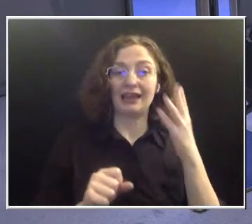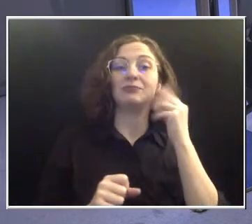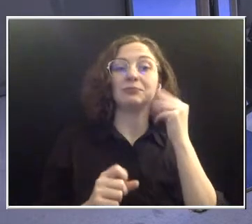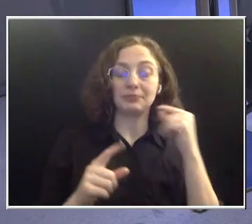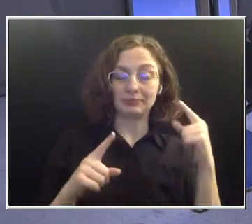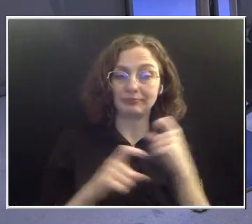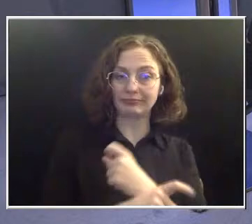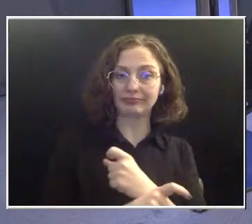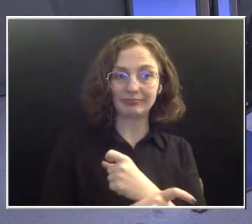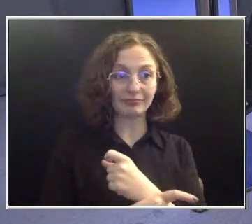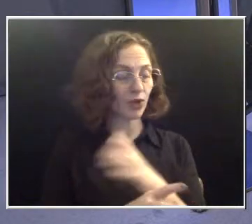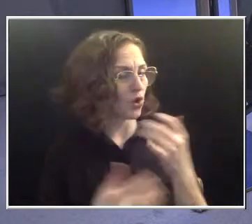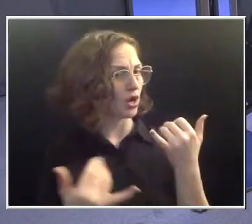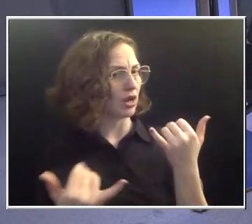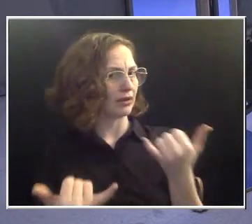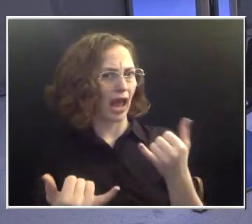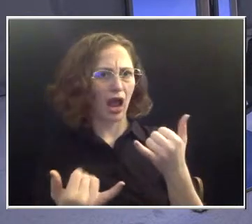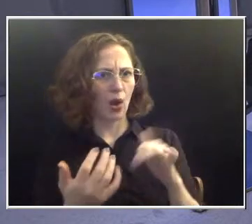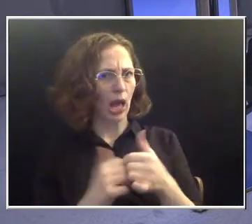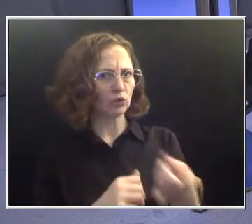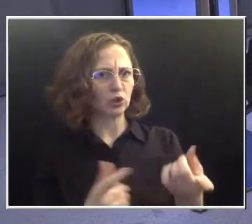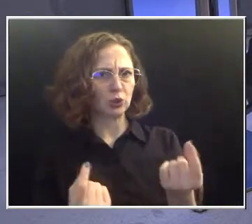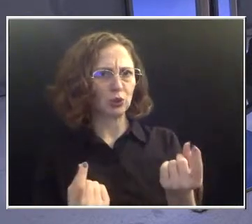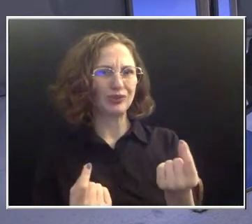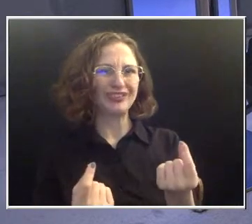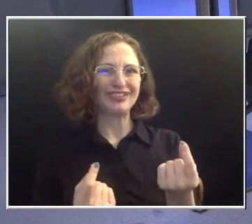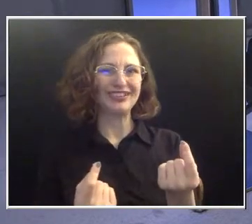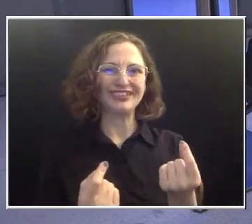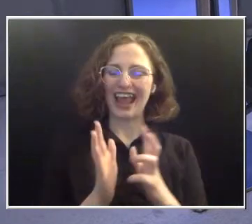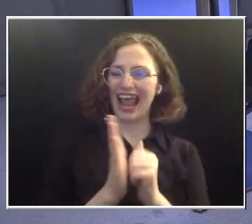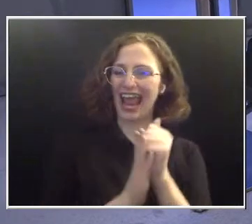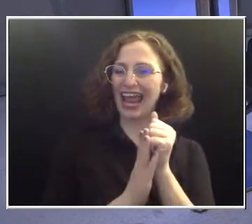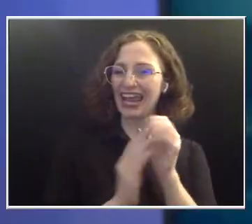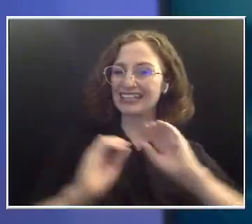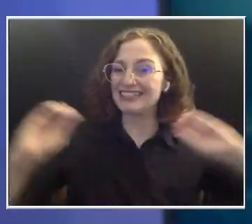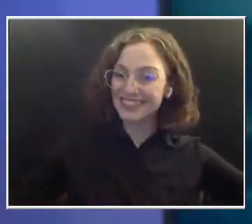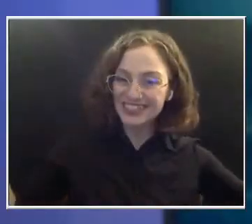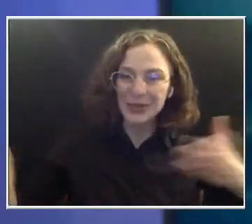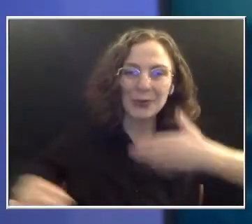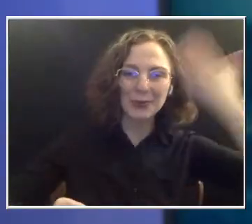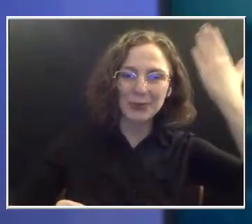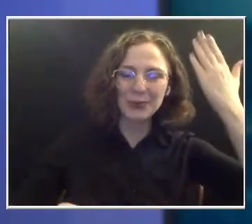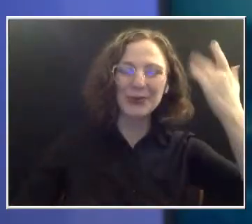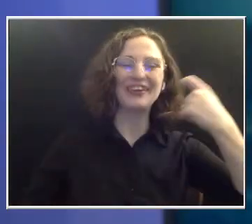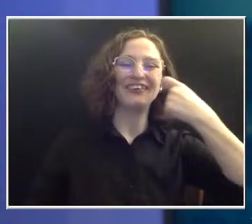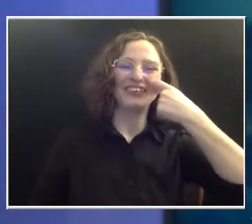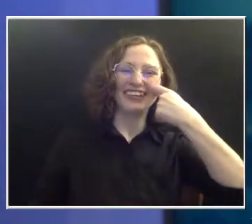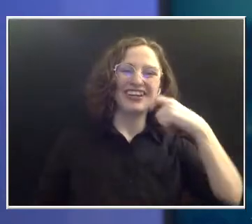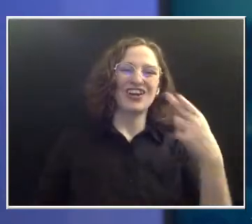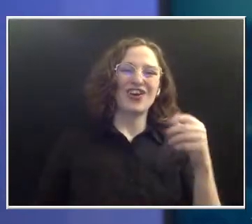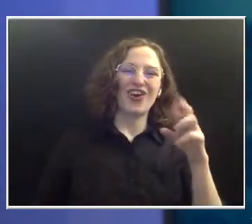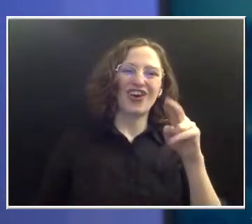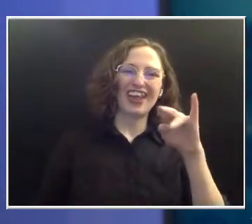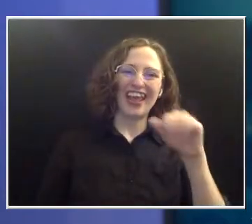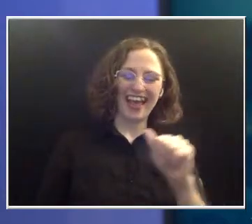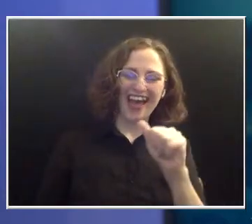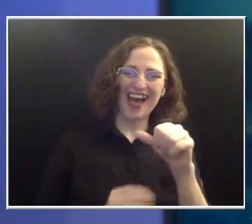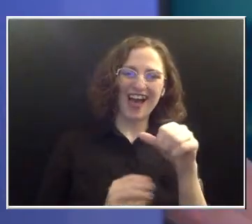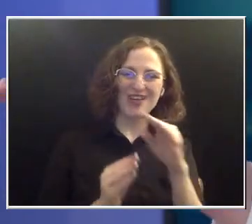Cancer-free. No, she just had to have a hernia repair operation for her incision, but she is cancer-free